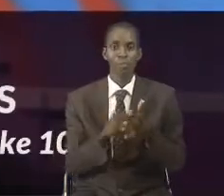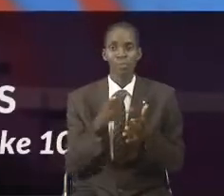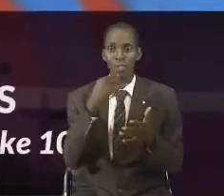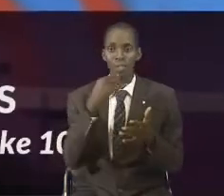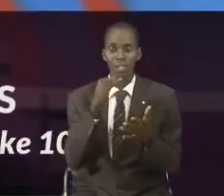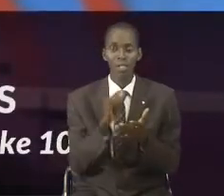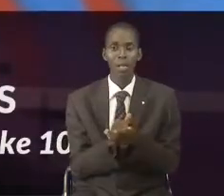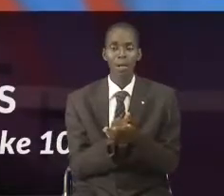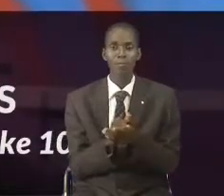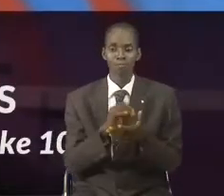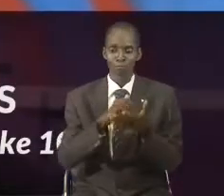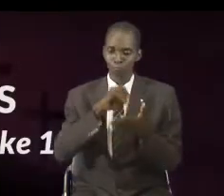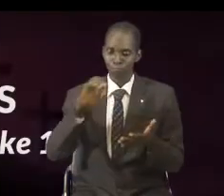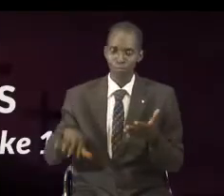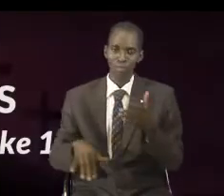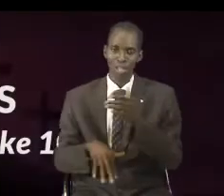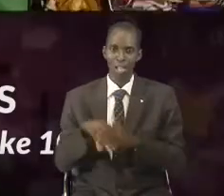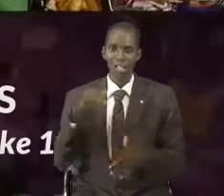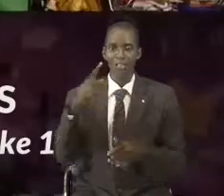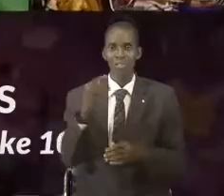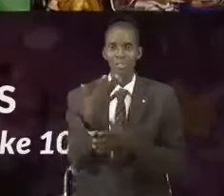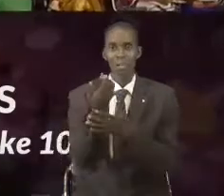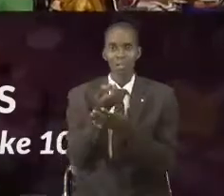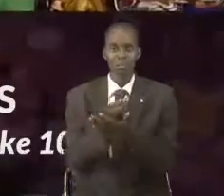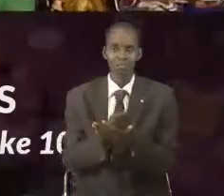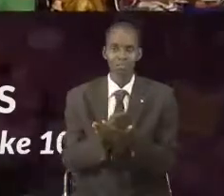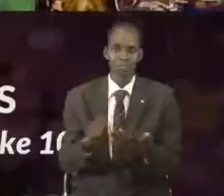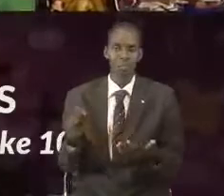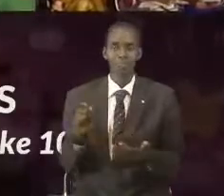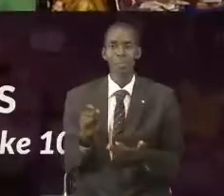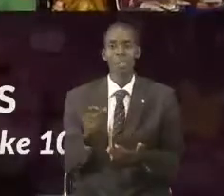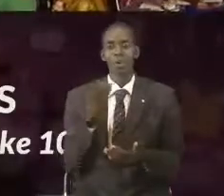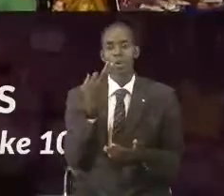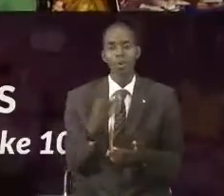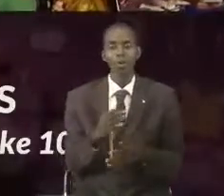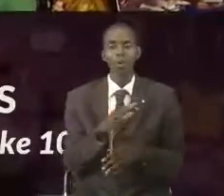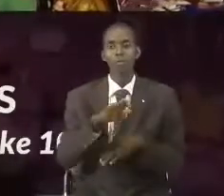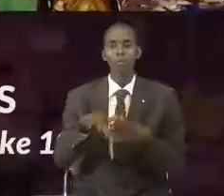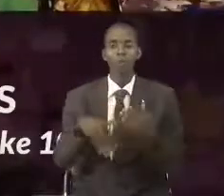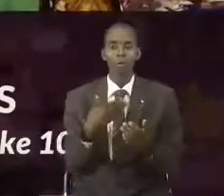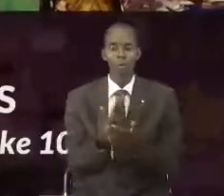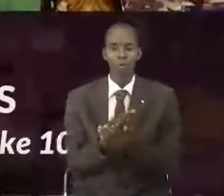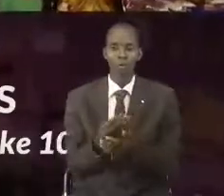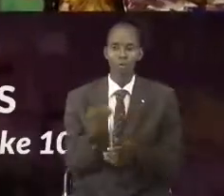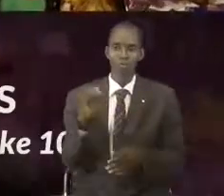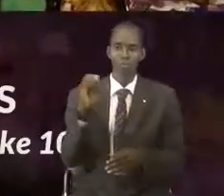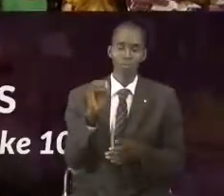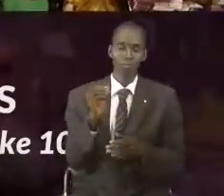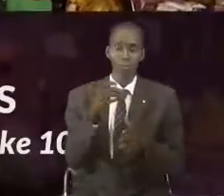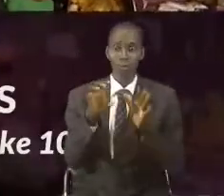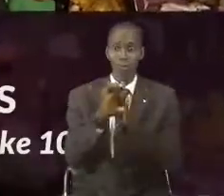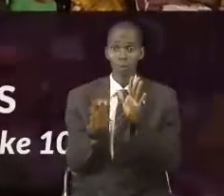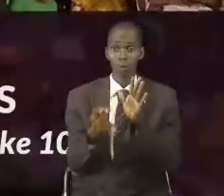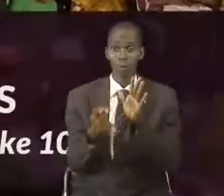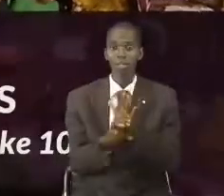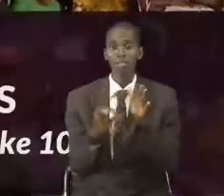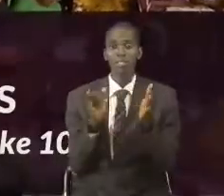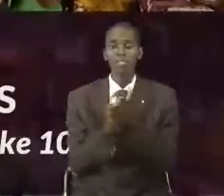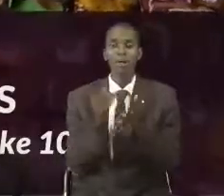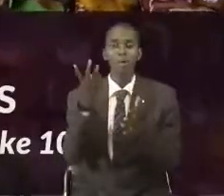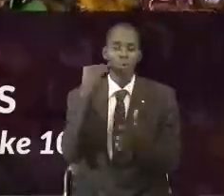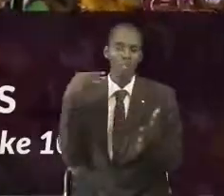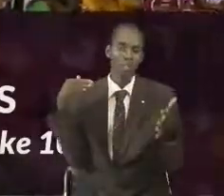from verse 14. It says, blotting out the handwriting